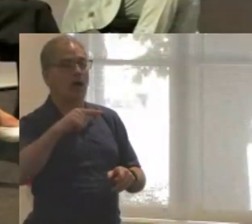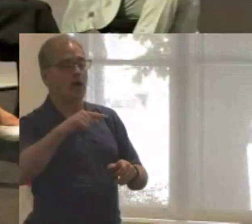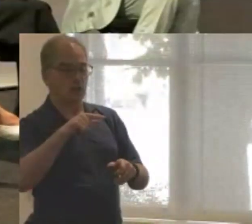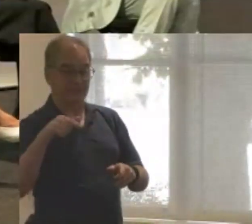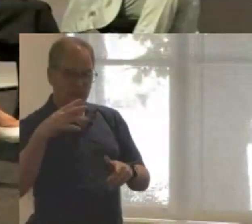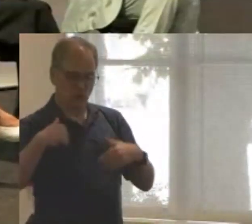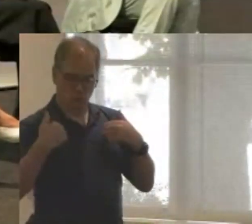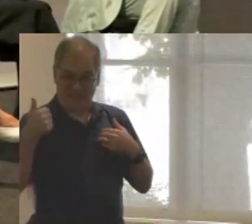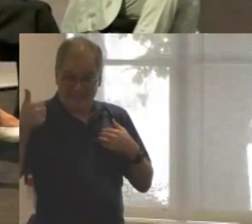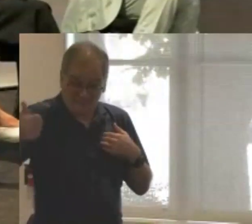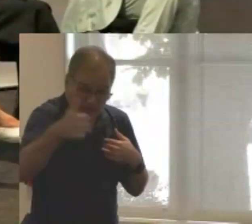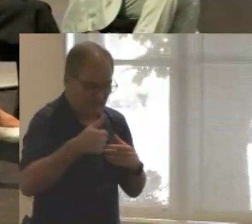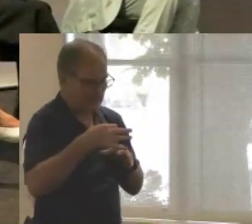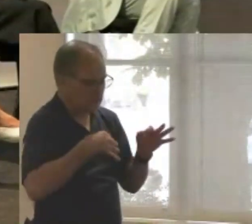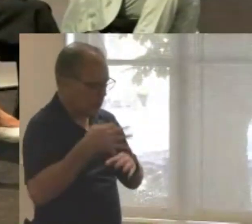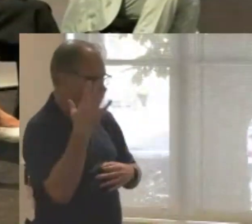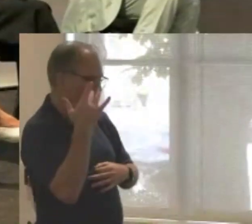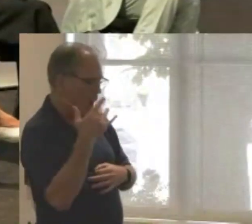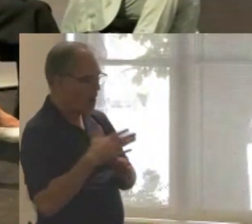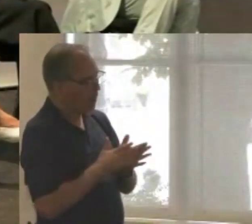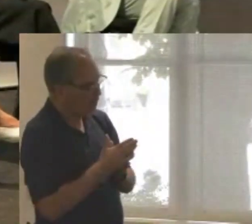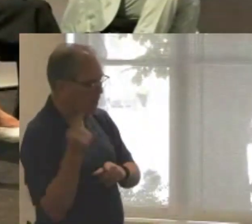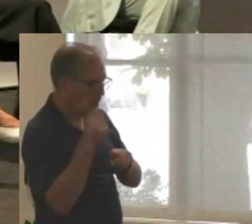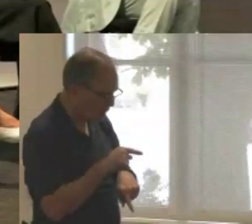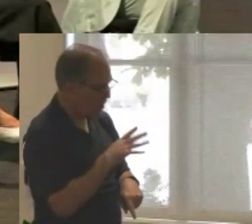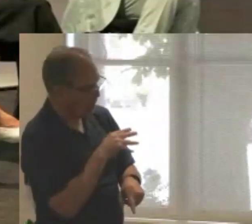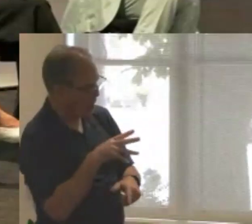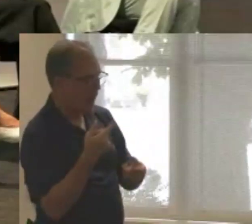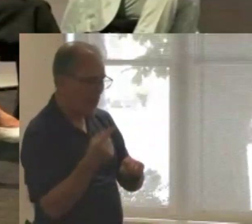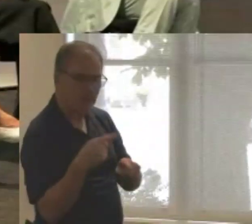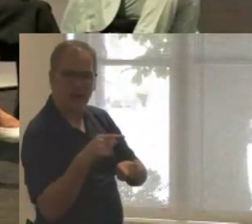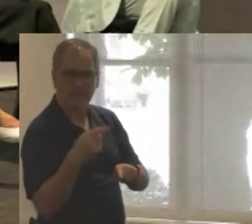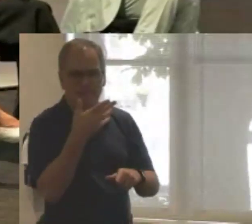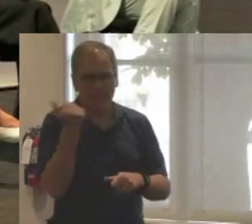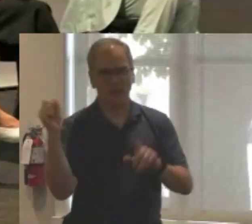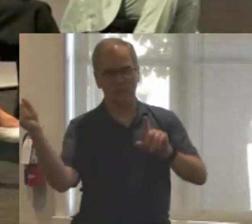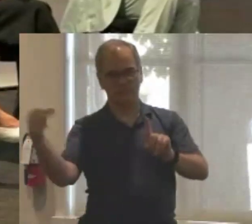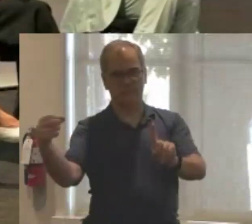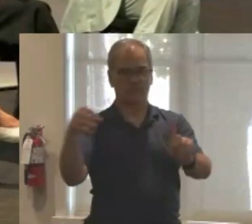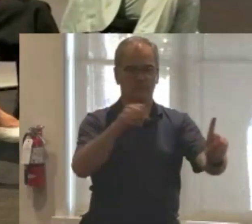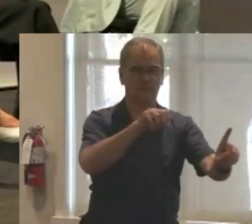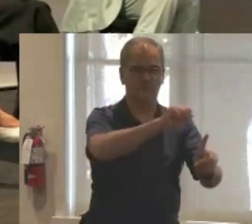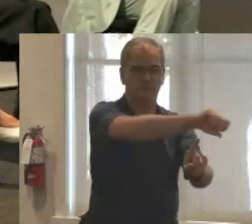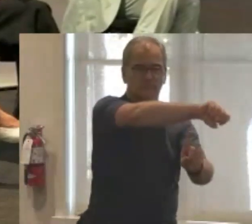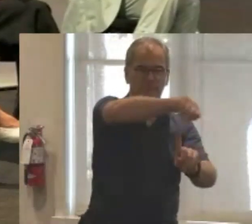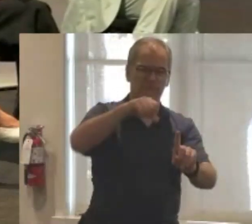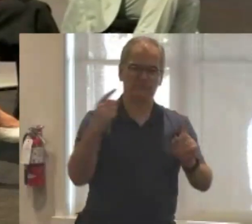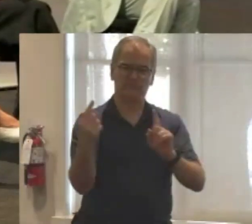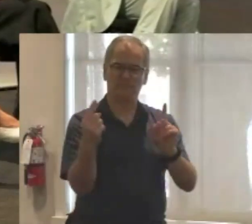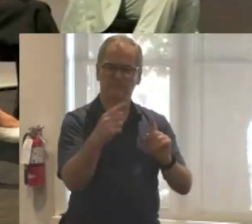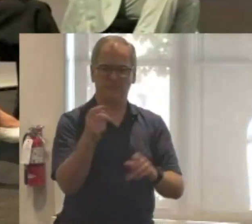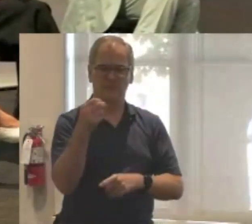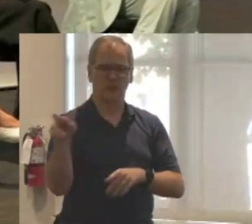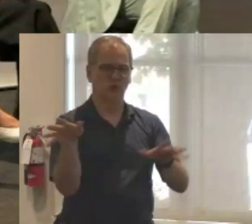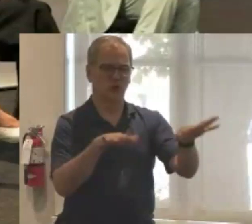It helps them relate to their peers because, like I said, us on the staff, we are newcomer youth, but there's that unspoken barrier